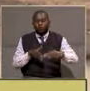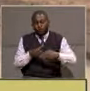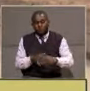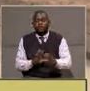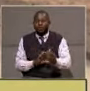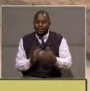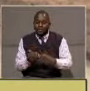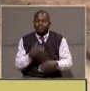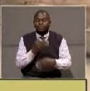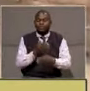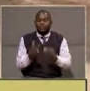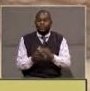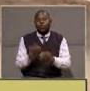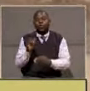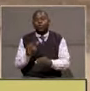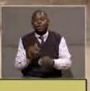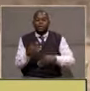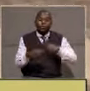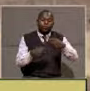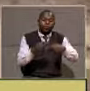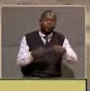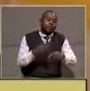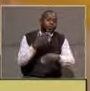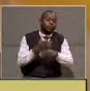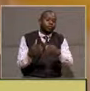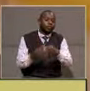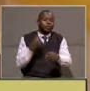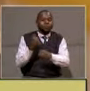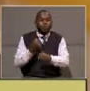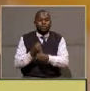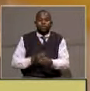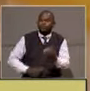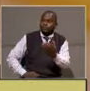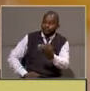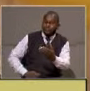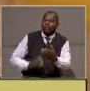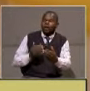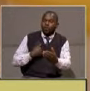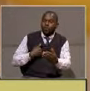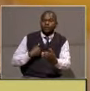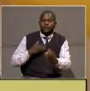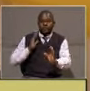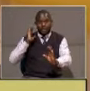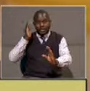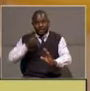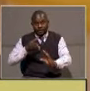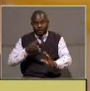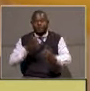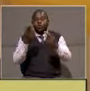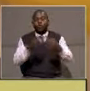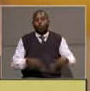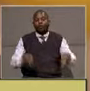structure for monitoring the progress of the construction works. I want to direct the